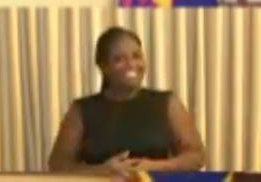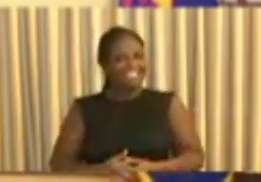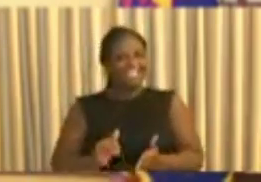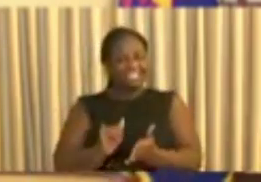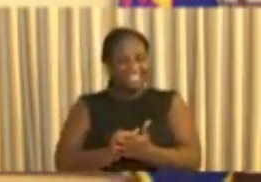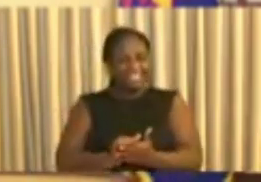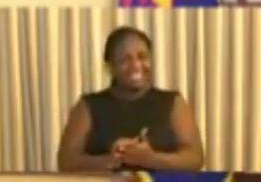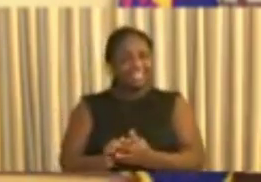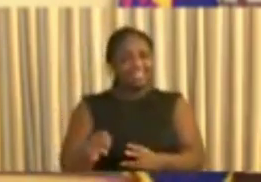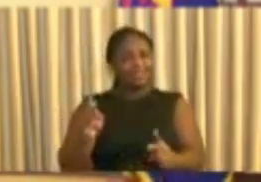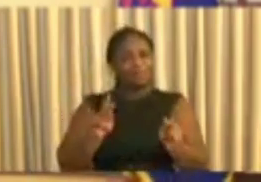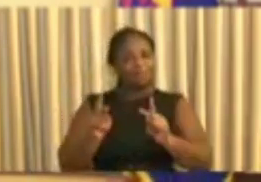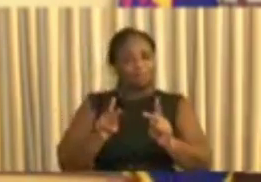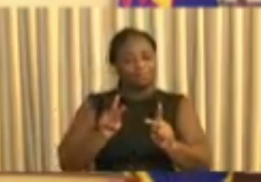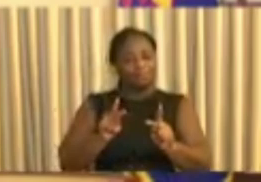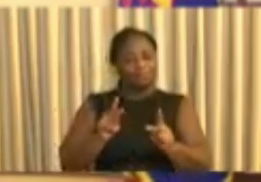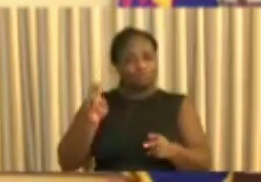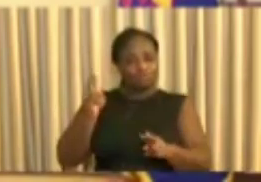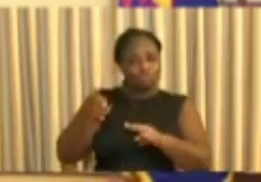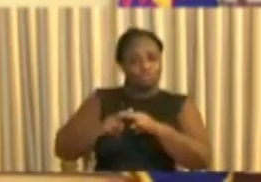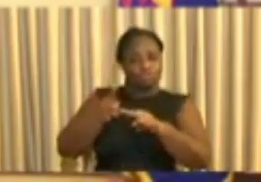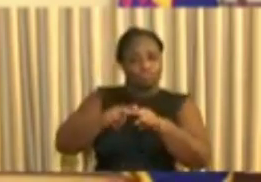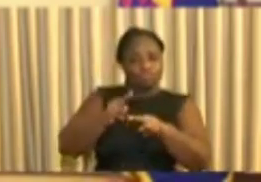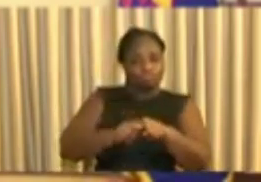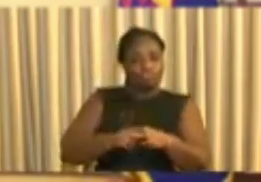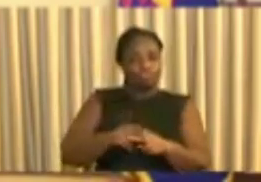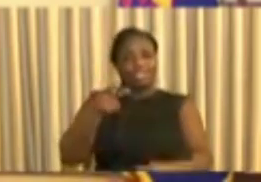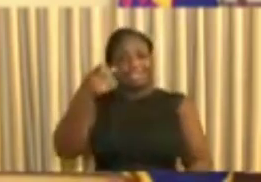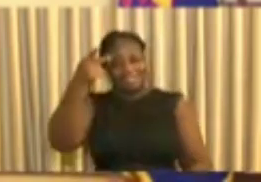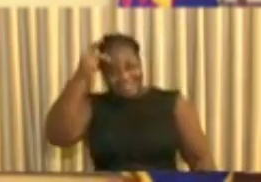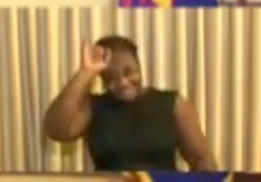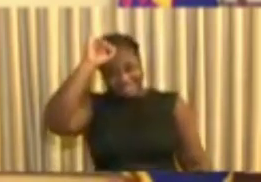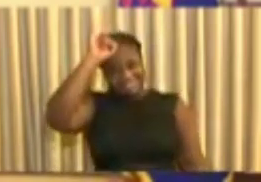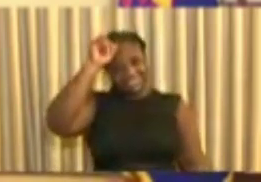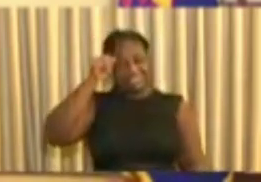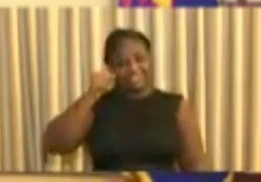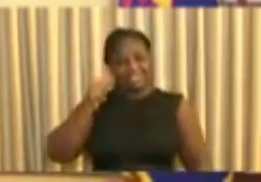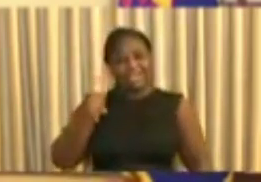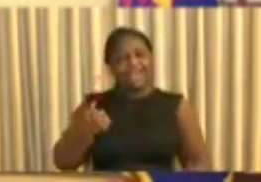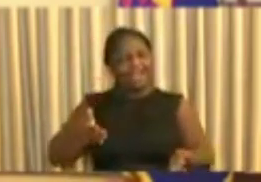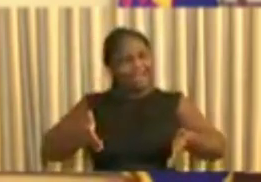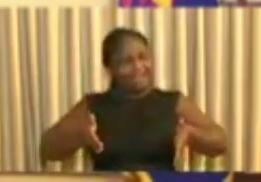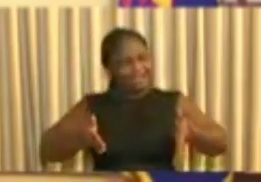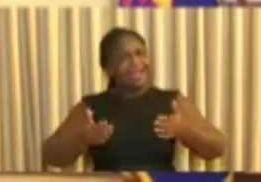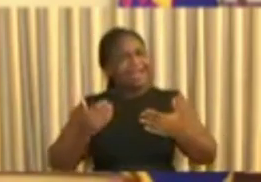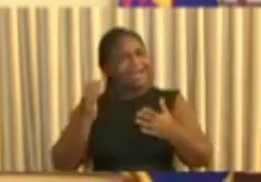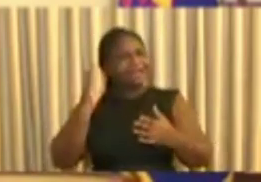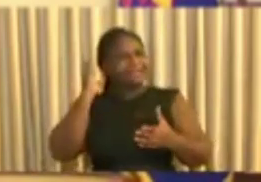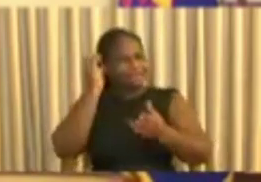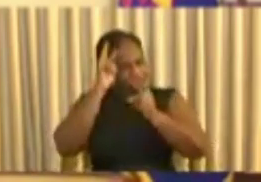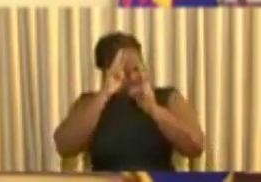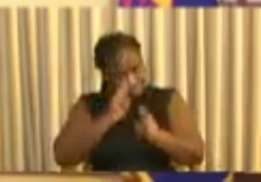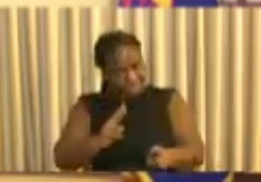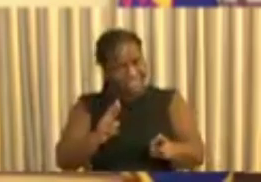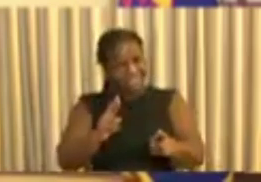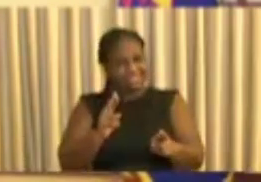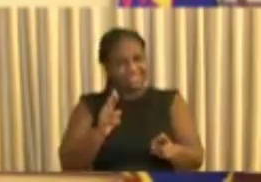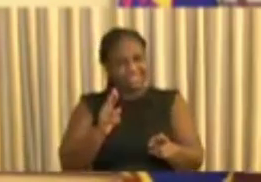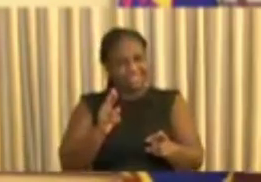that operators of public transport, such as trotros and taxis, are largely adhering to